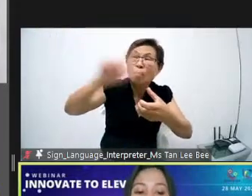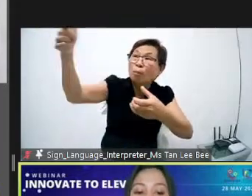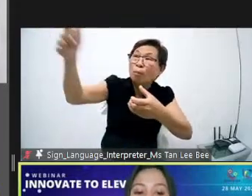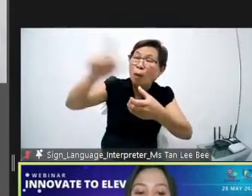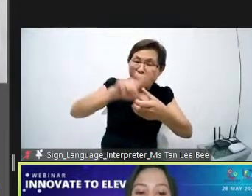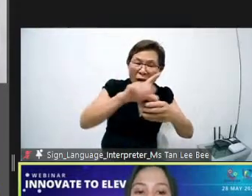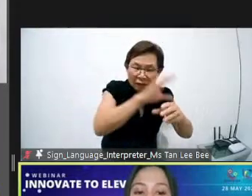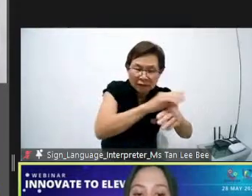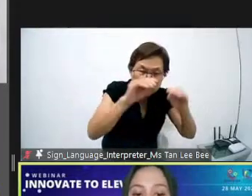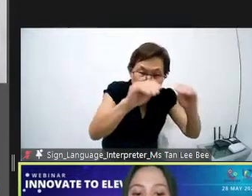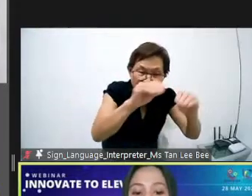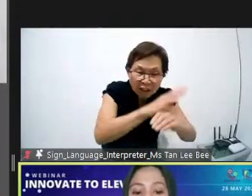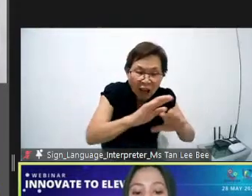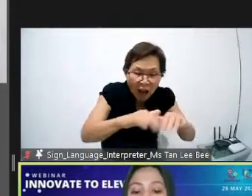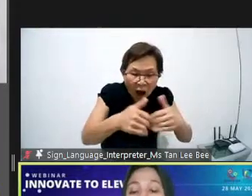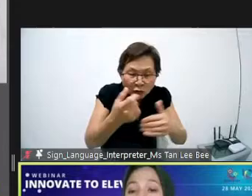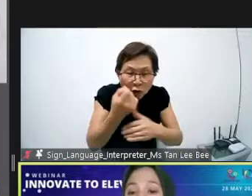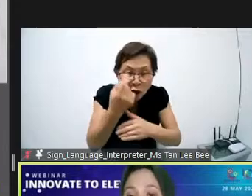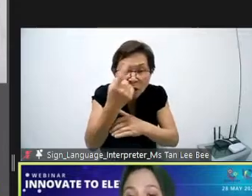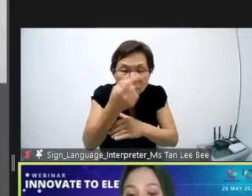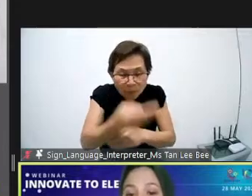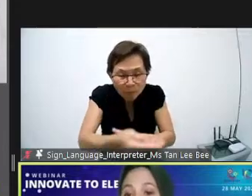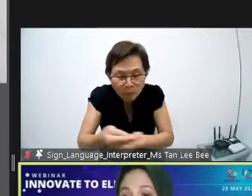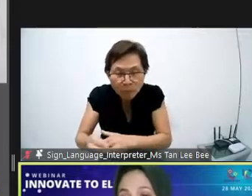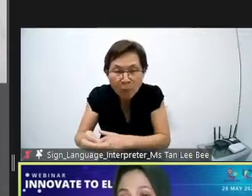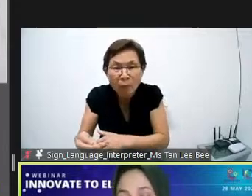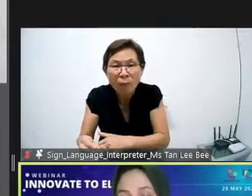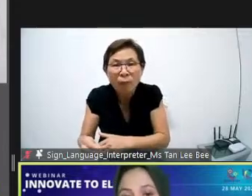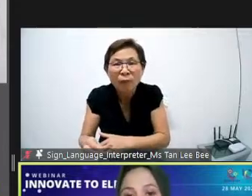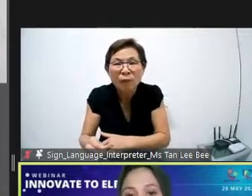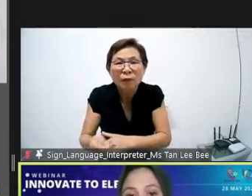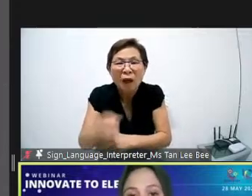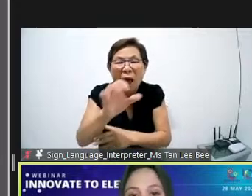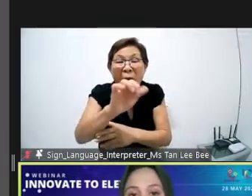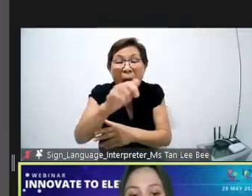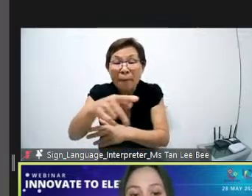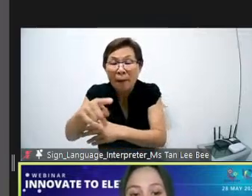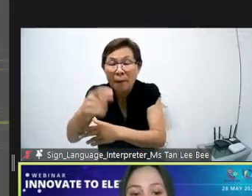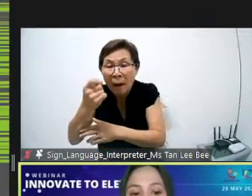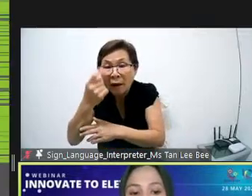and understand the material through this application.